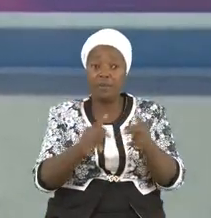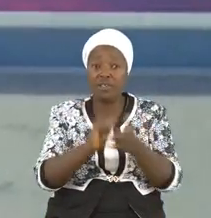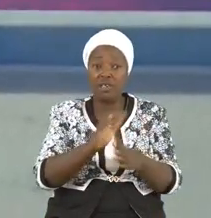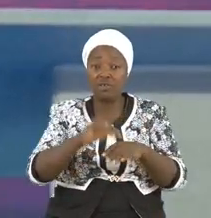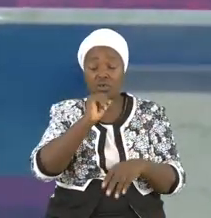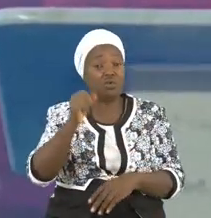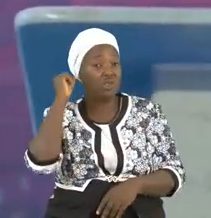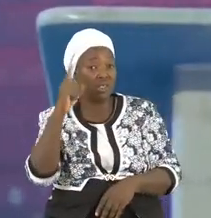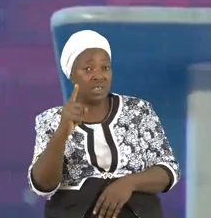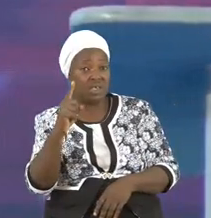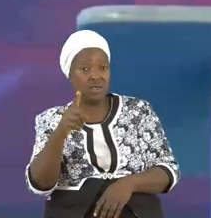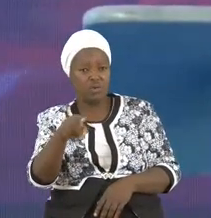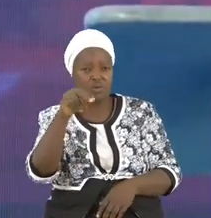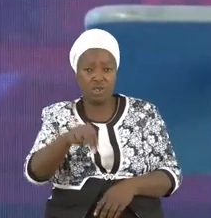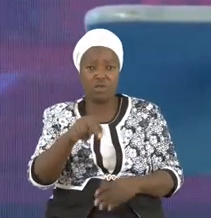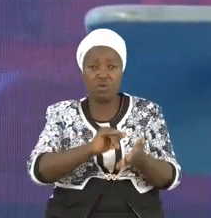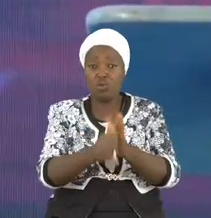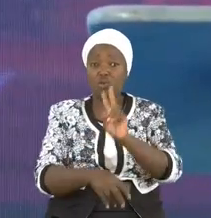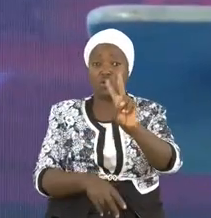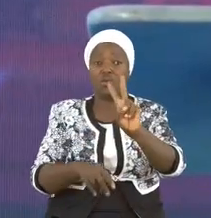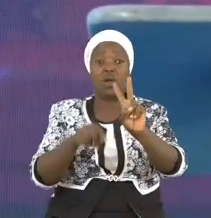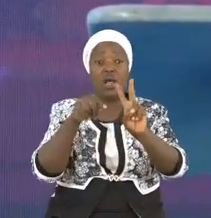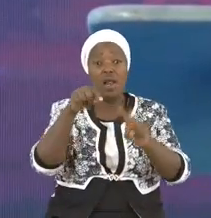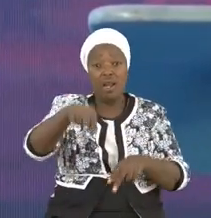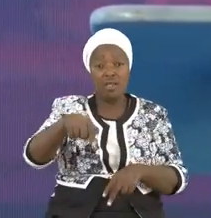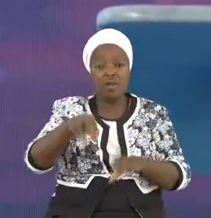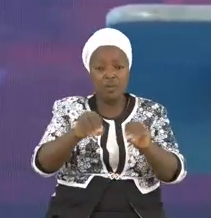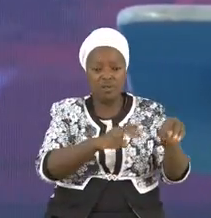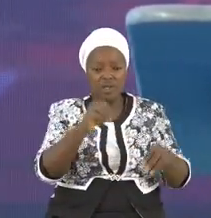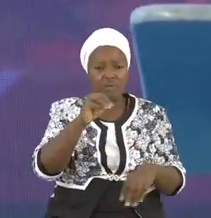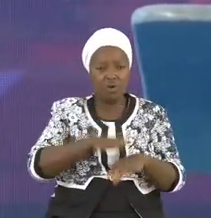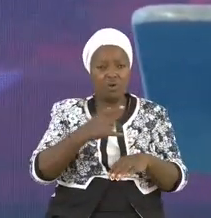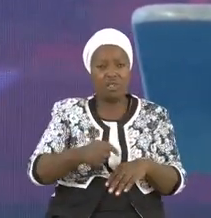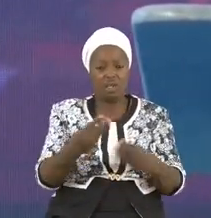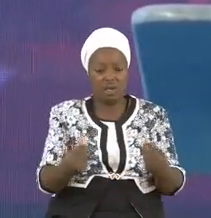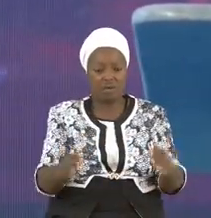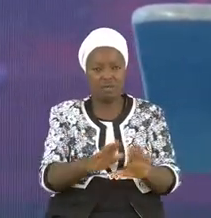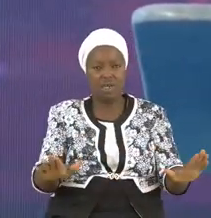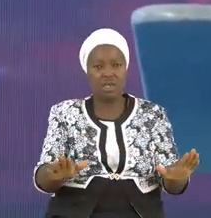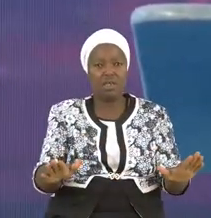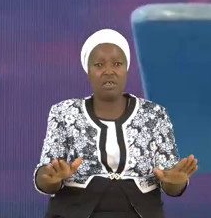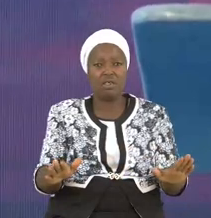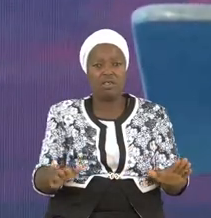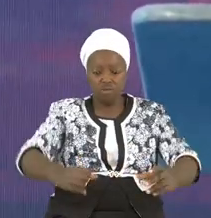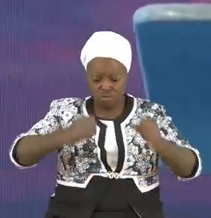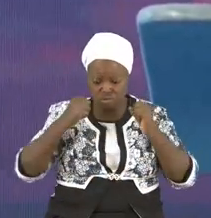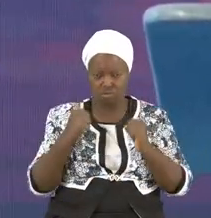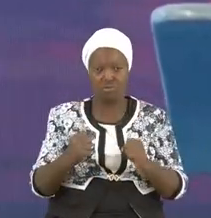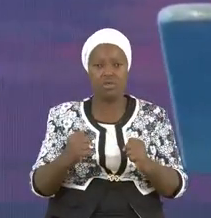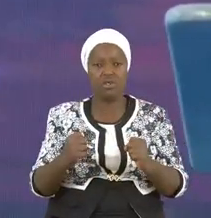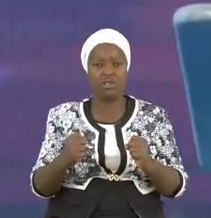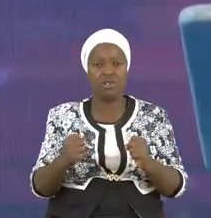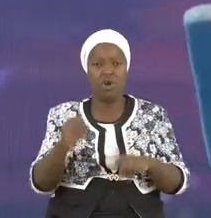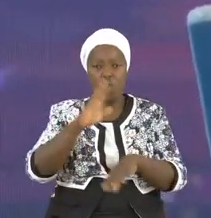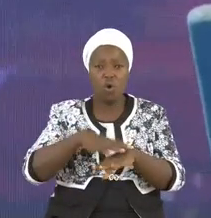You need those two legs, put them on the ground solidly and firmly on the ground,